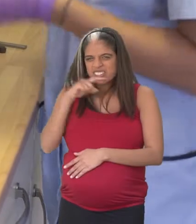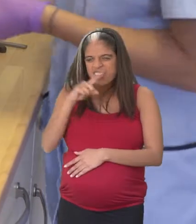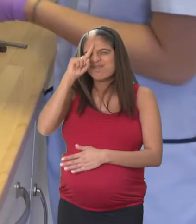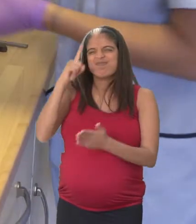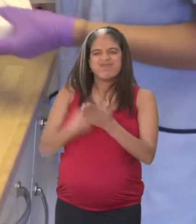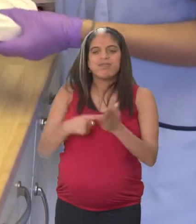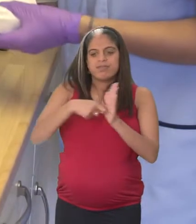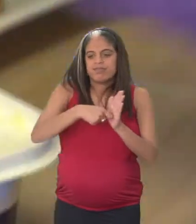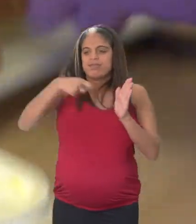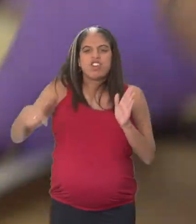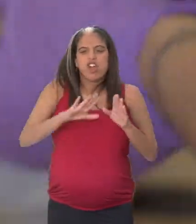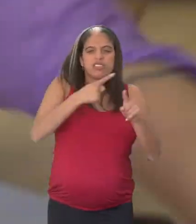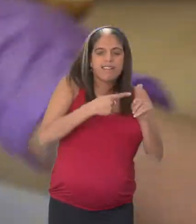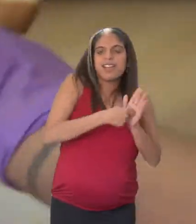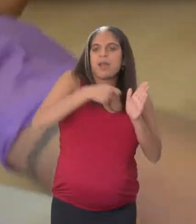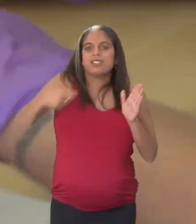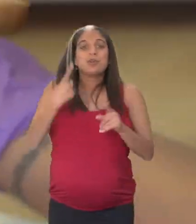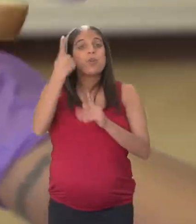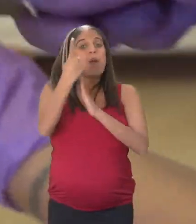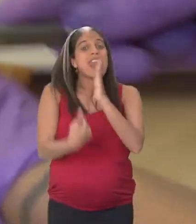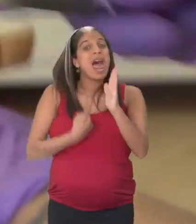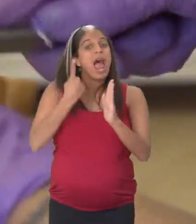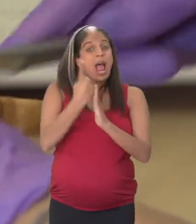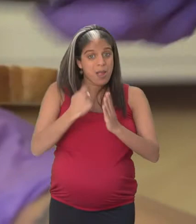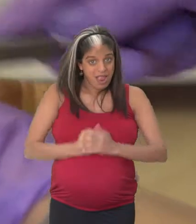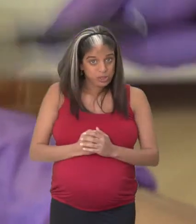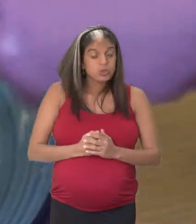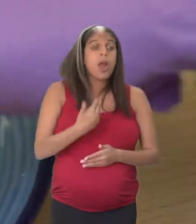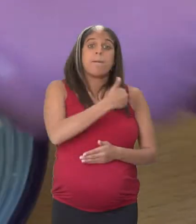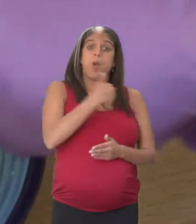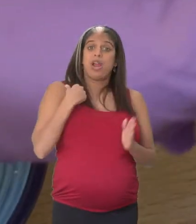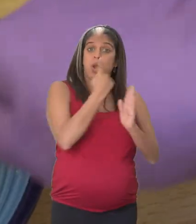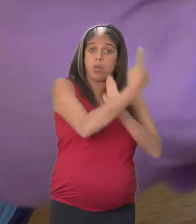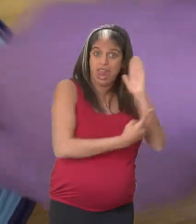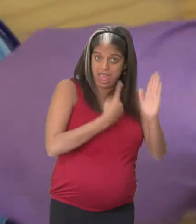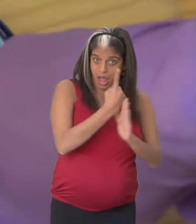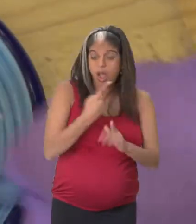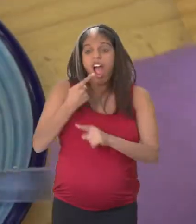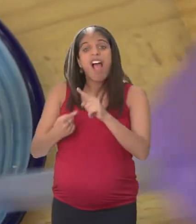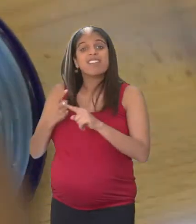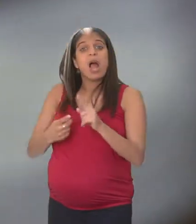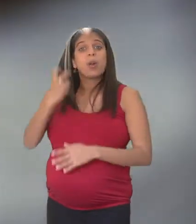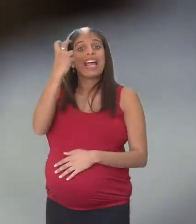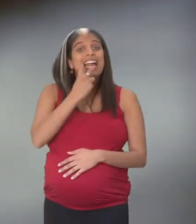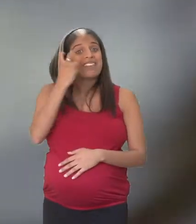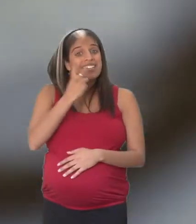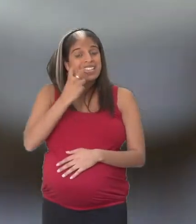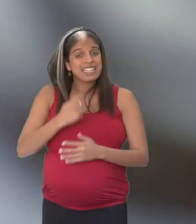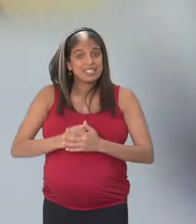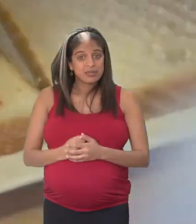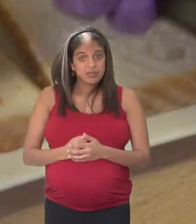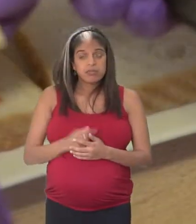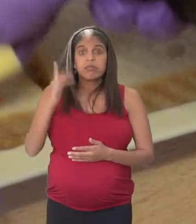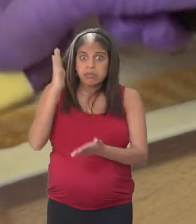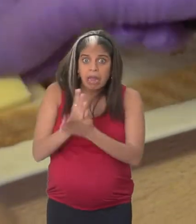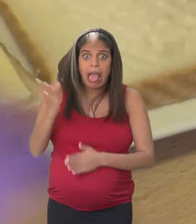we decided in that 1 hour instead of half an hour, 1 hour in the morning and half an hour in the evening. Oh,